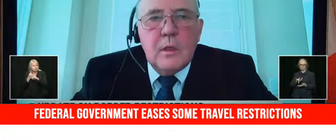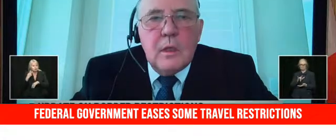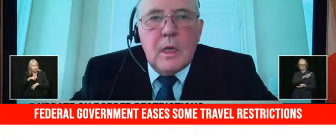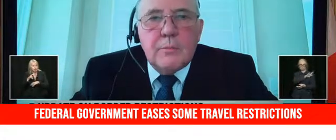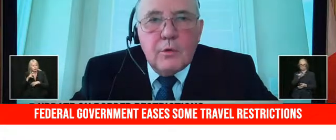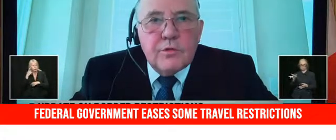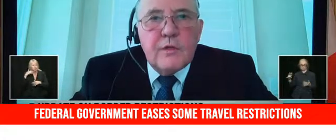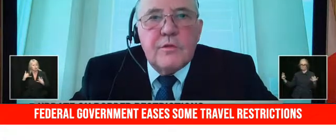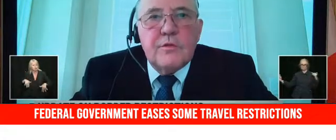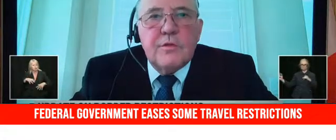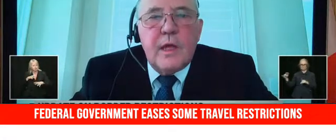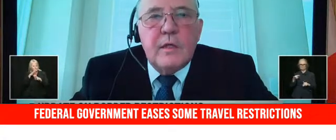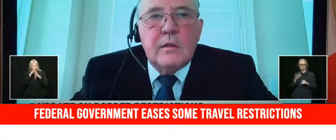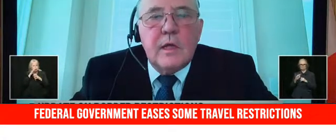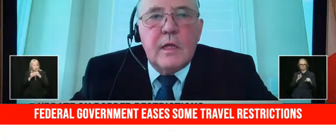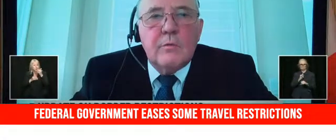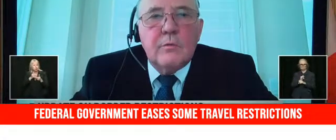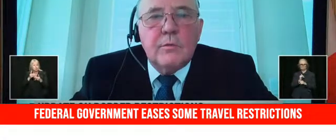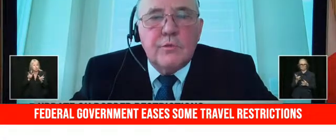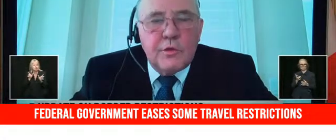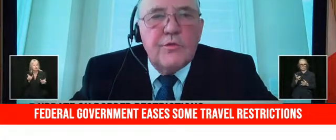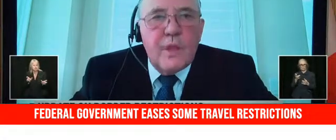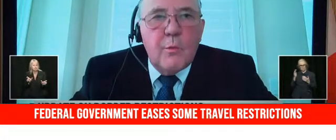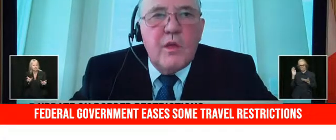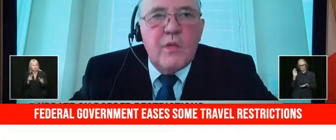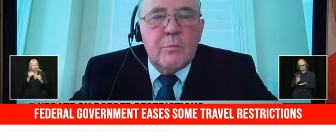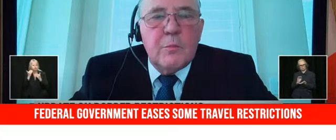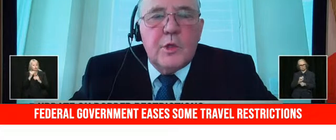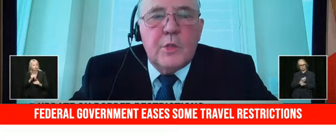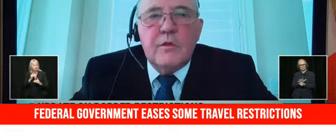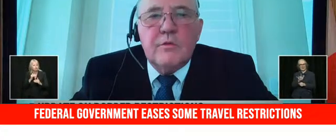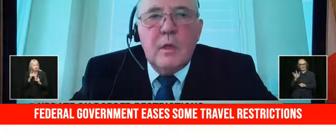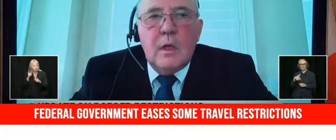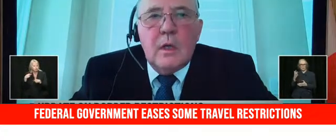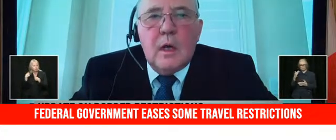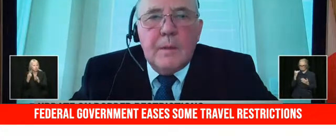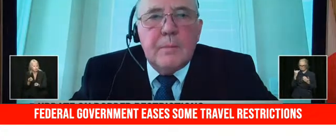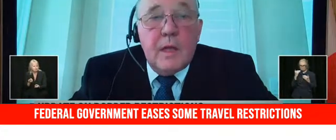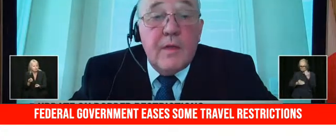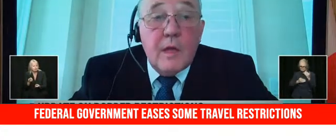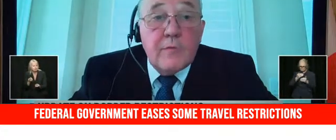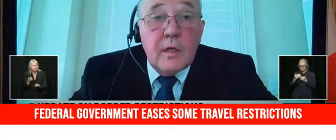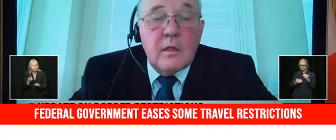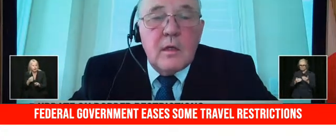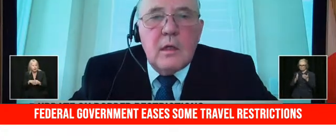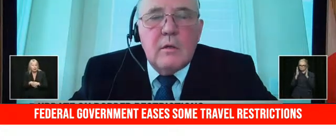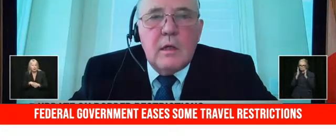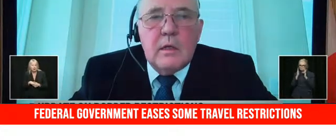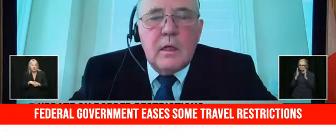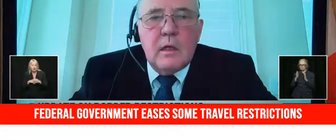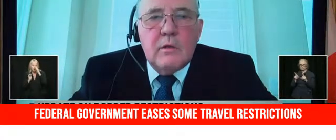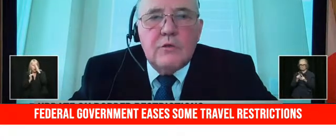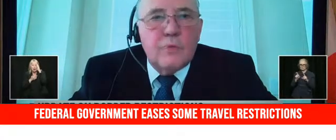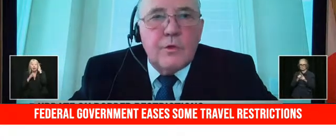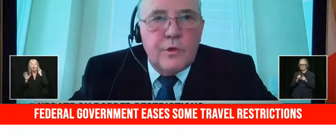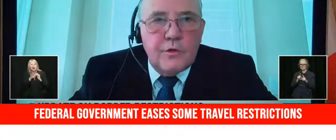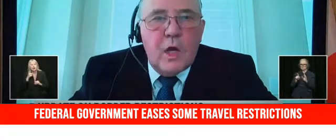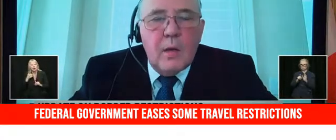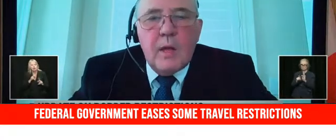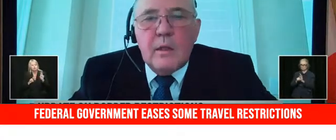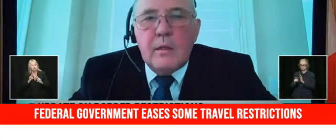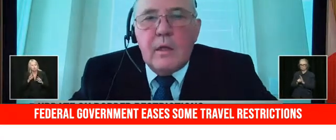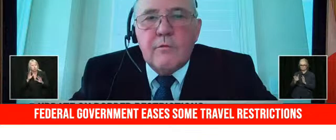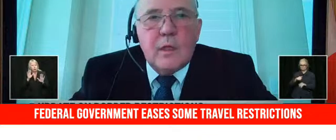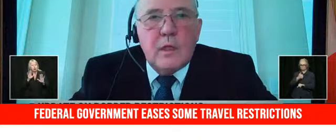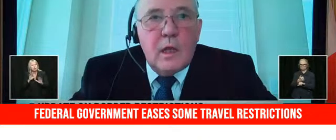rigorous processes and restrictions that we have put in place. And our people, I think, have done an extraordinary